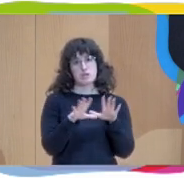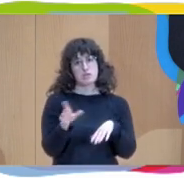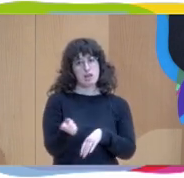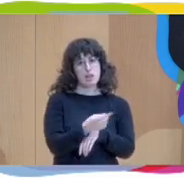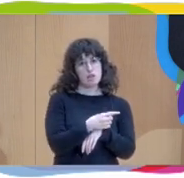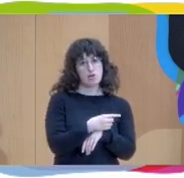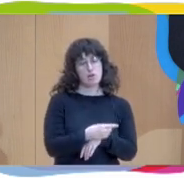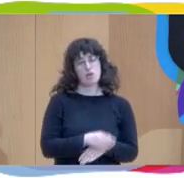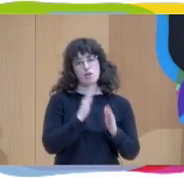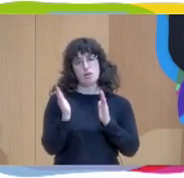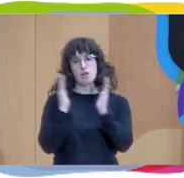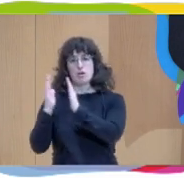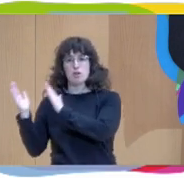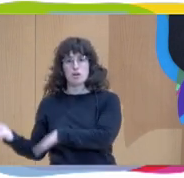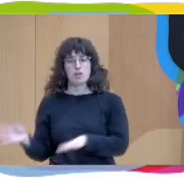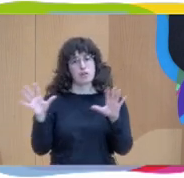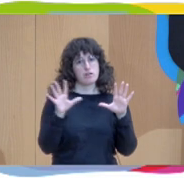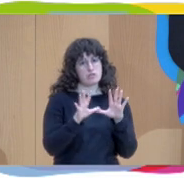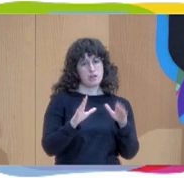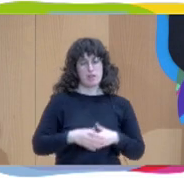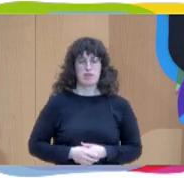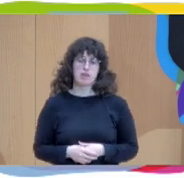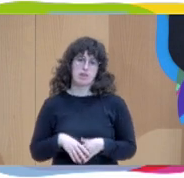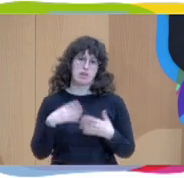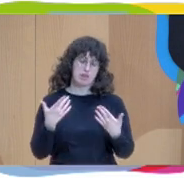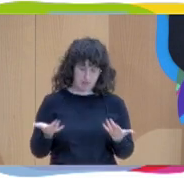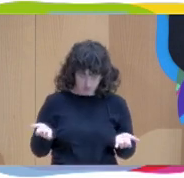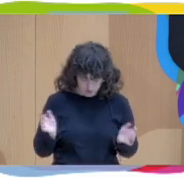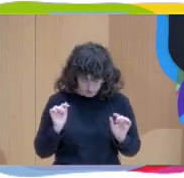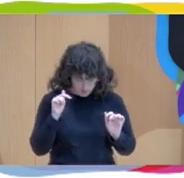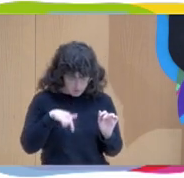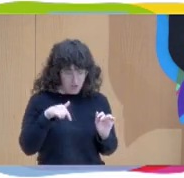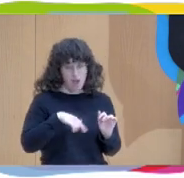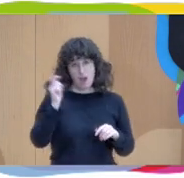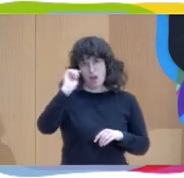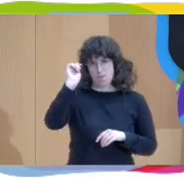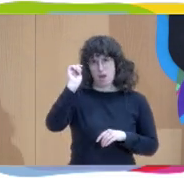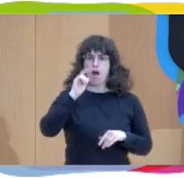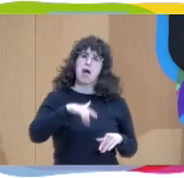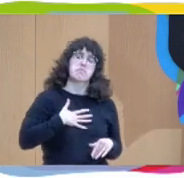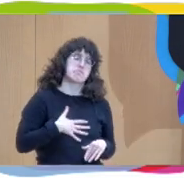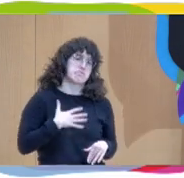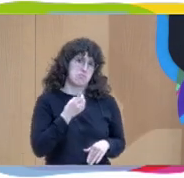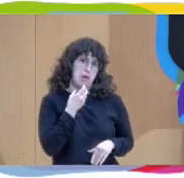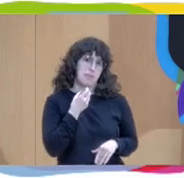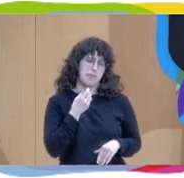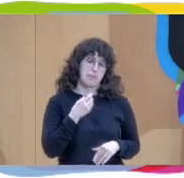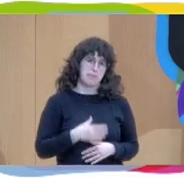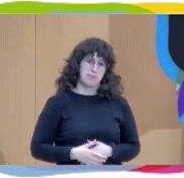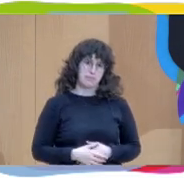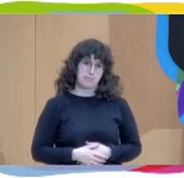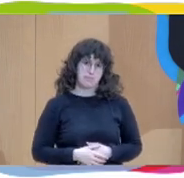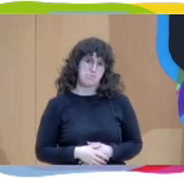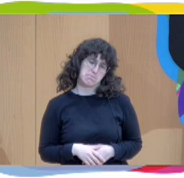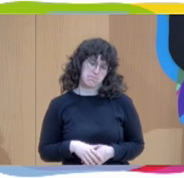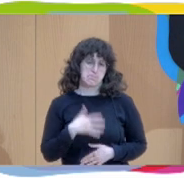So, it means that we work quite a lot of here in Pamplona. We know all the streets in the city center and we